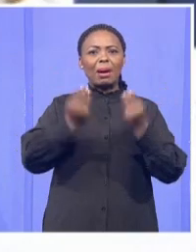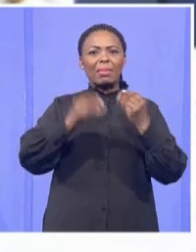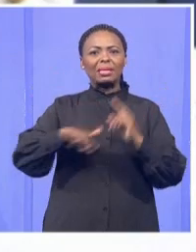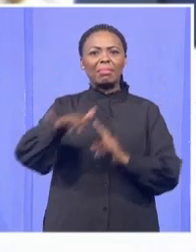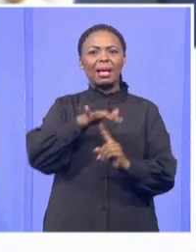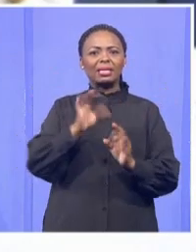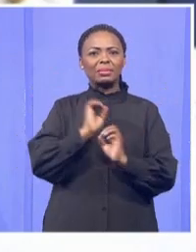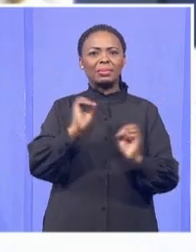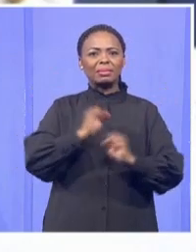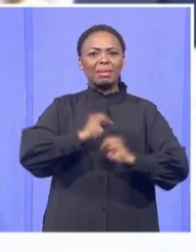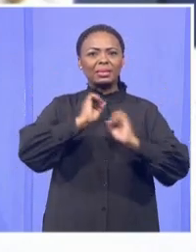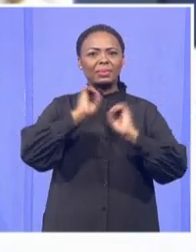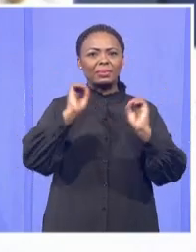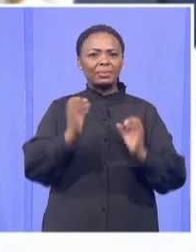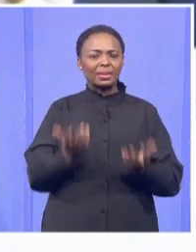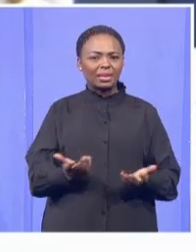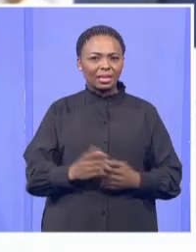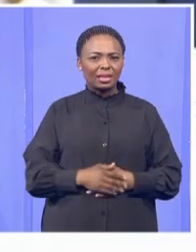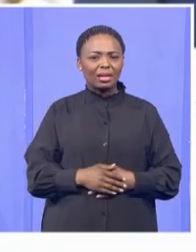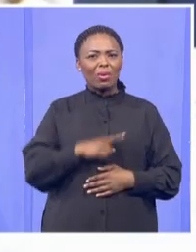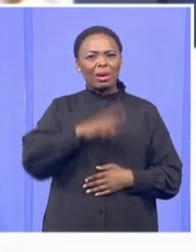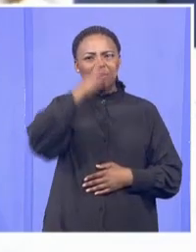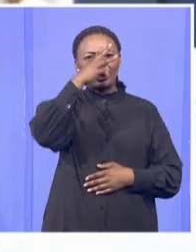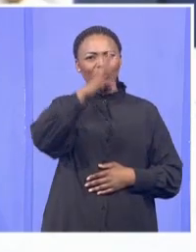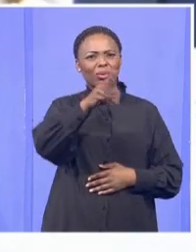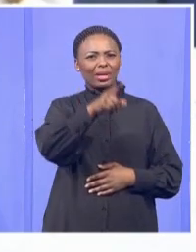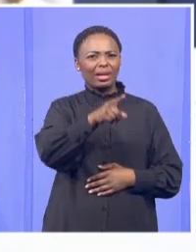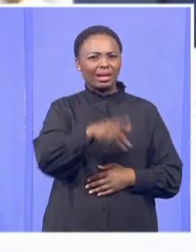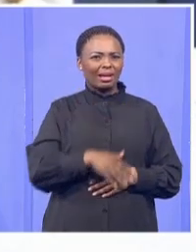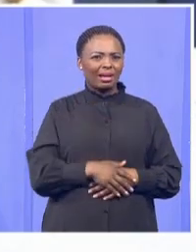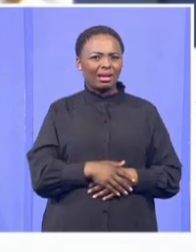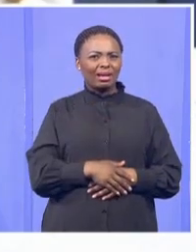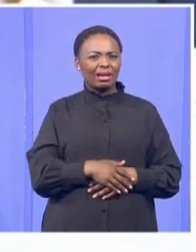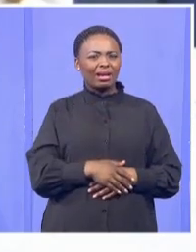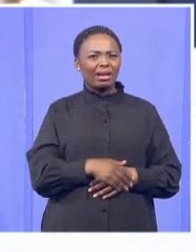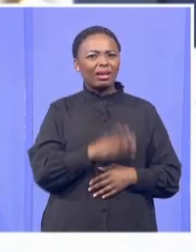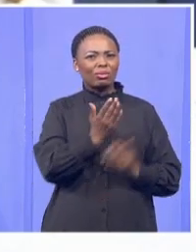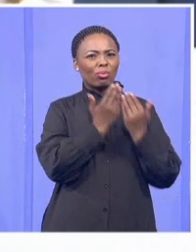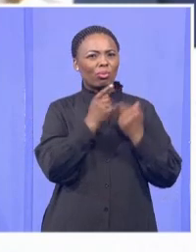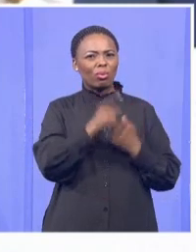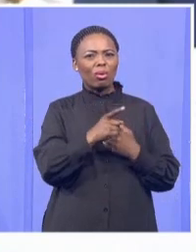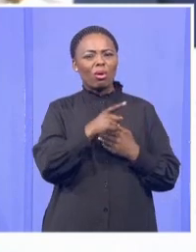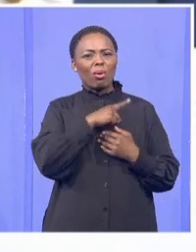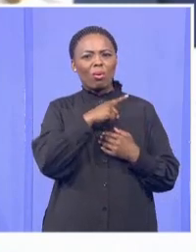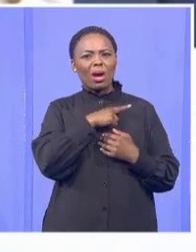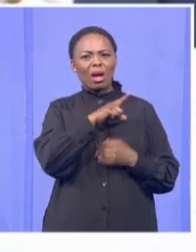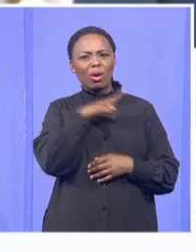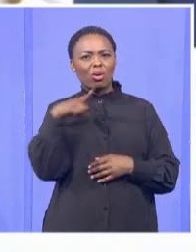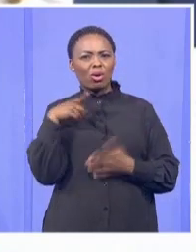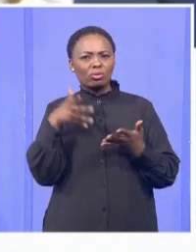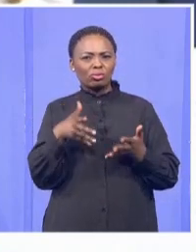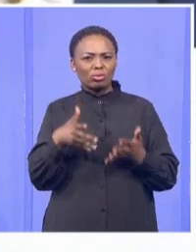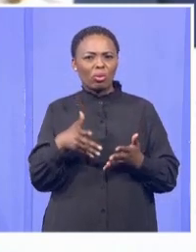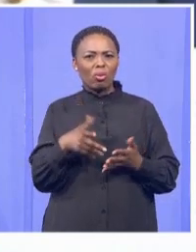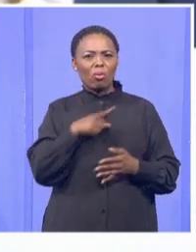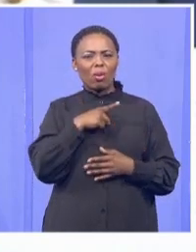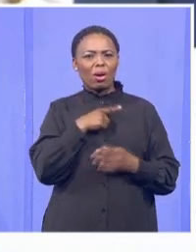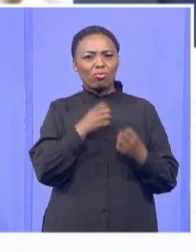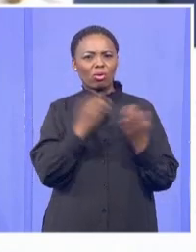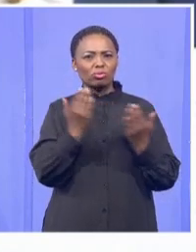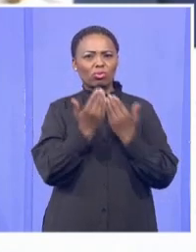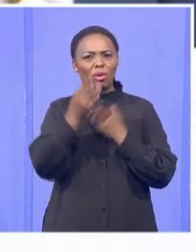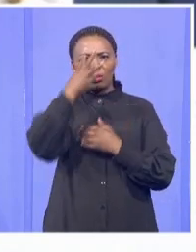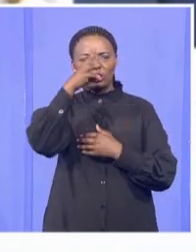know that there's pressure there. Why is it taking you so long to address those issues and build schools in that area? Thank you.